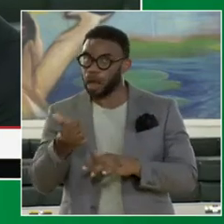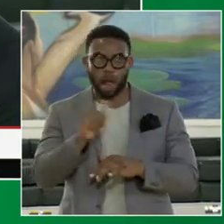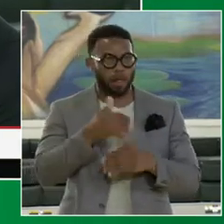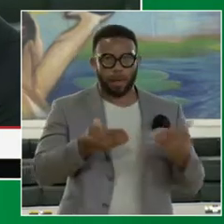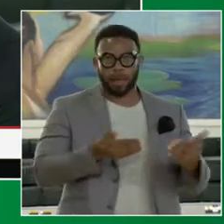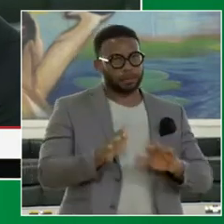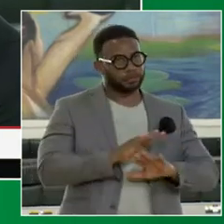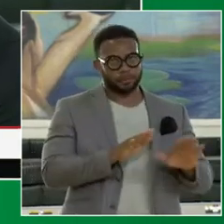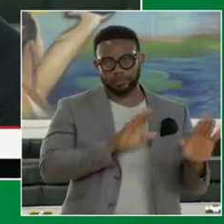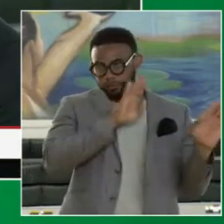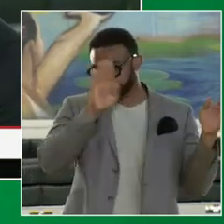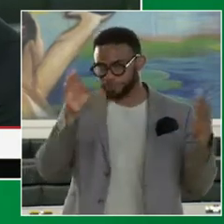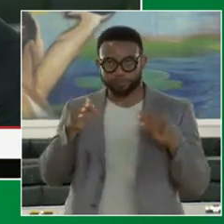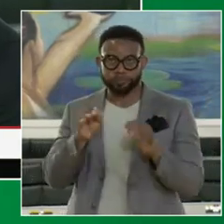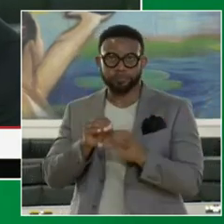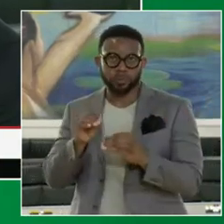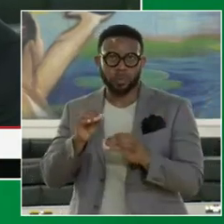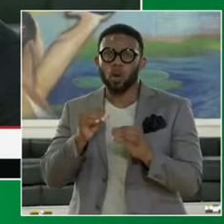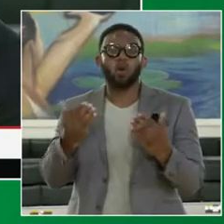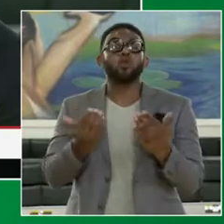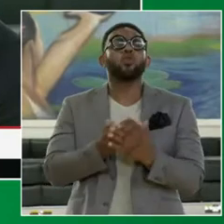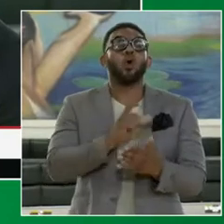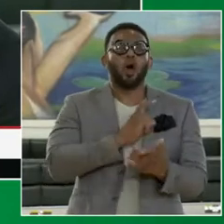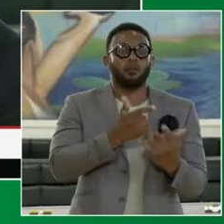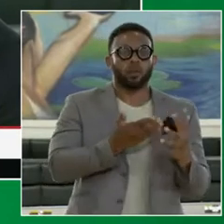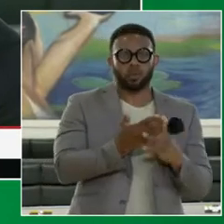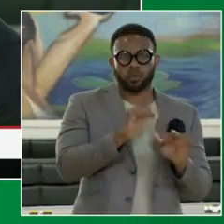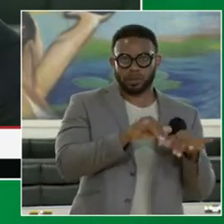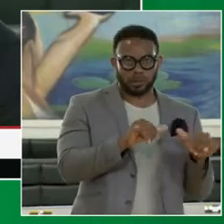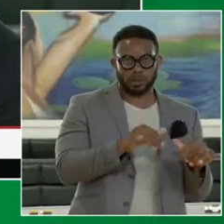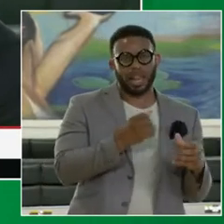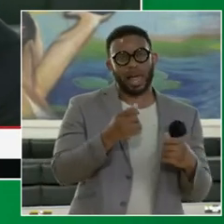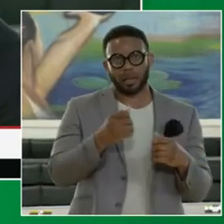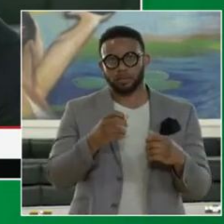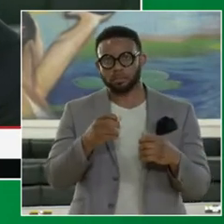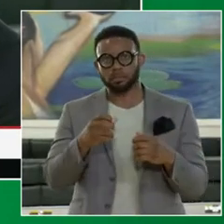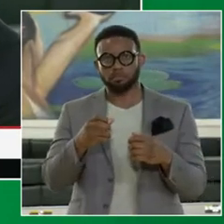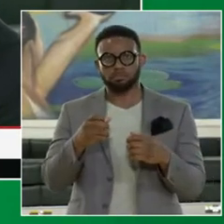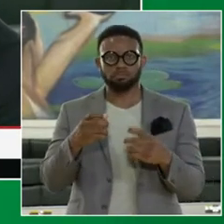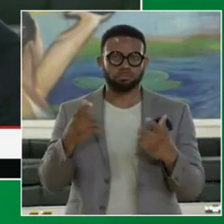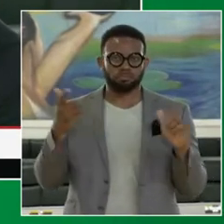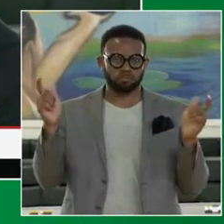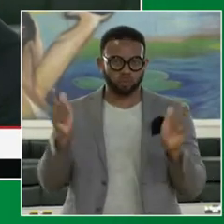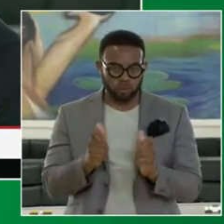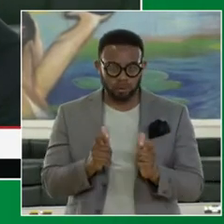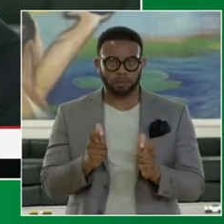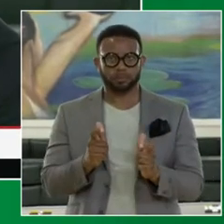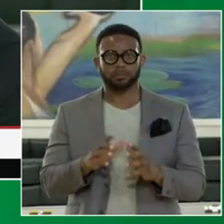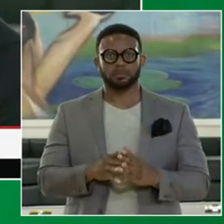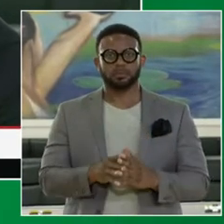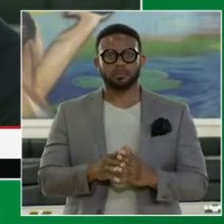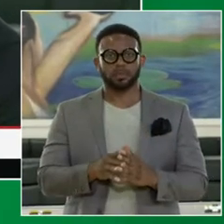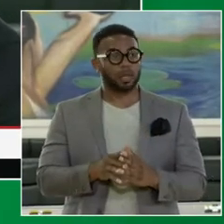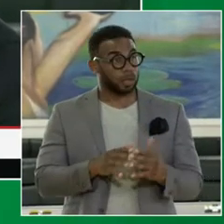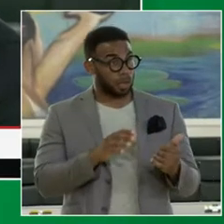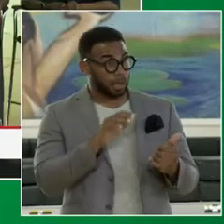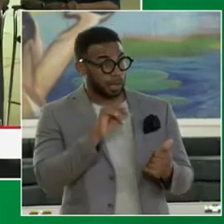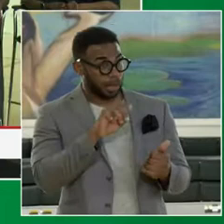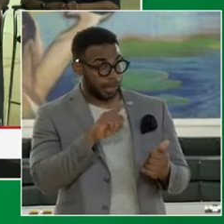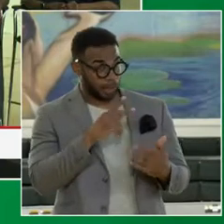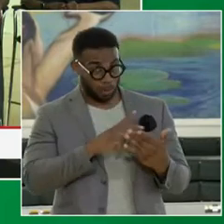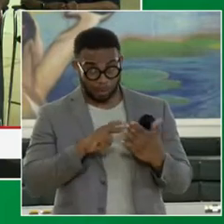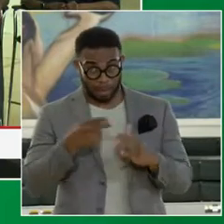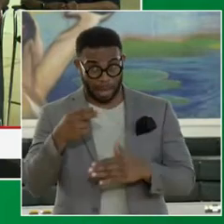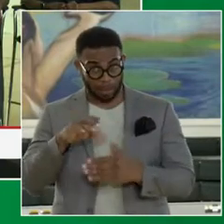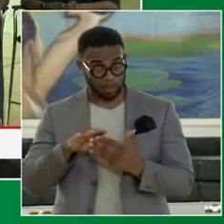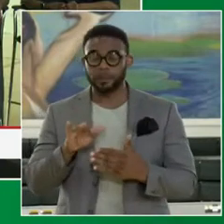other hiring. So we've had no new officers coming through the system. We've had a lot of attrition that's gone on. And I'm going to ask you to pause there. So the cadet program, too, high school